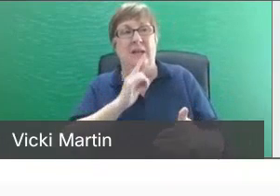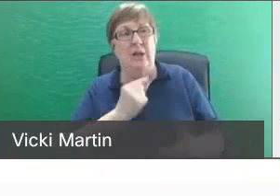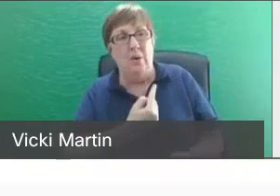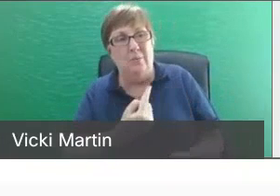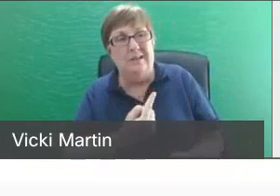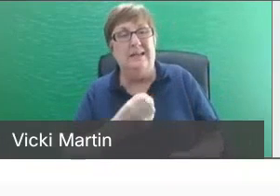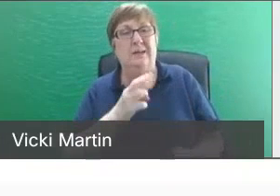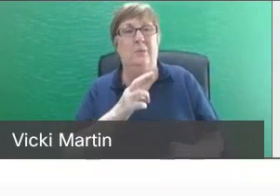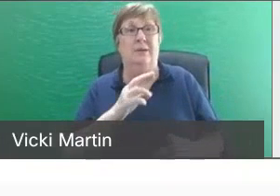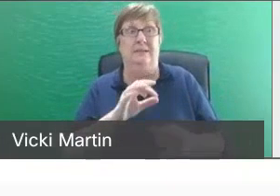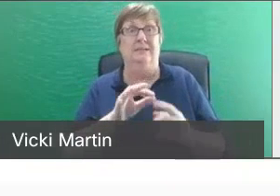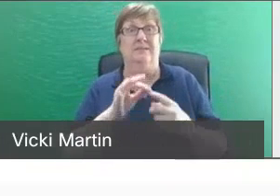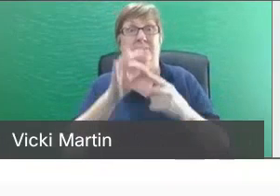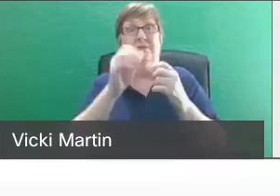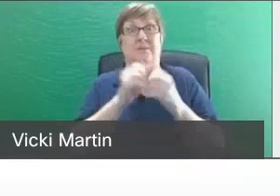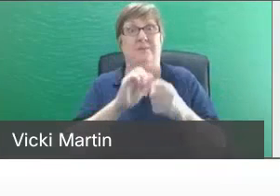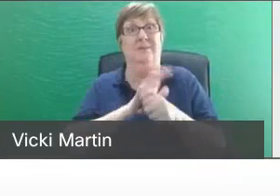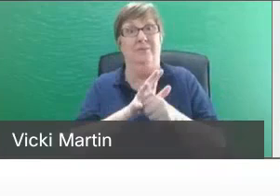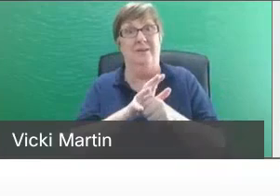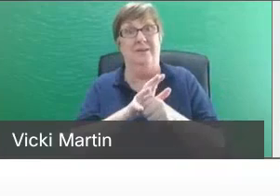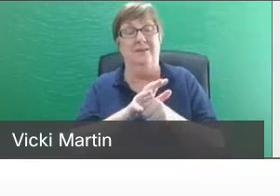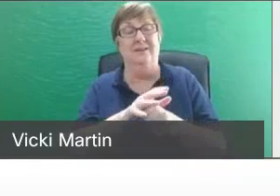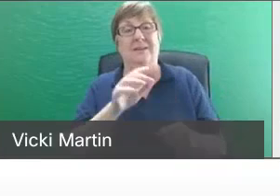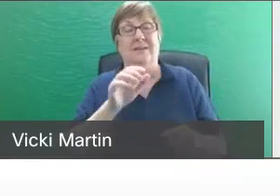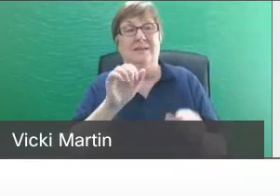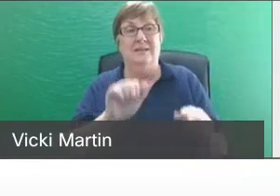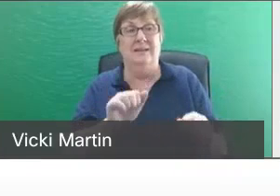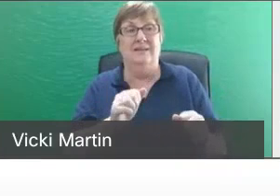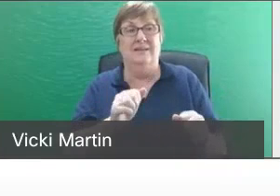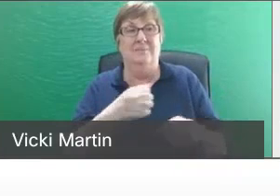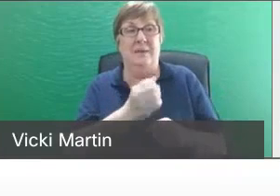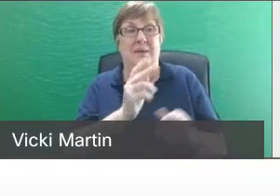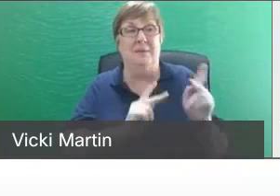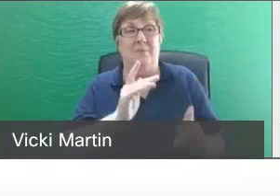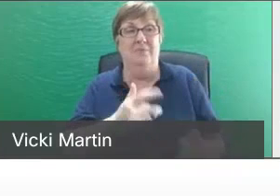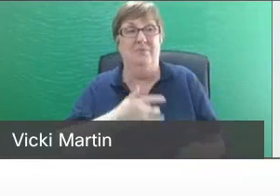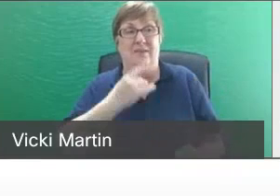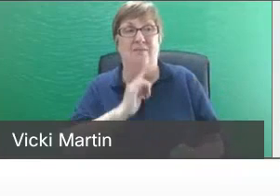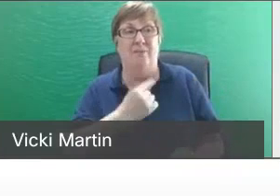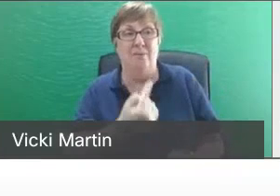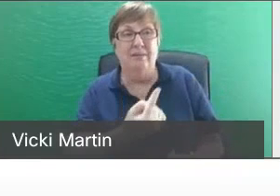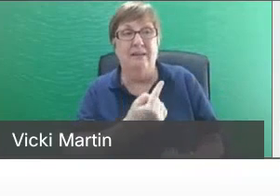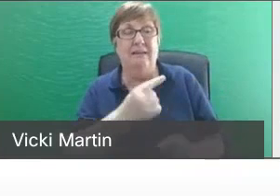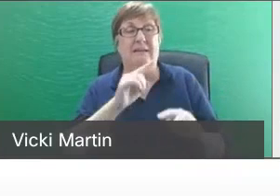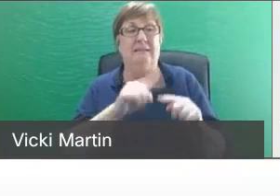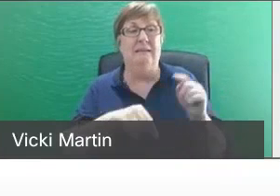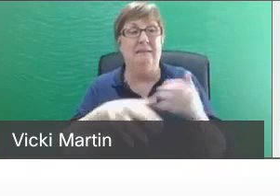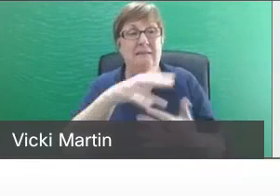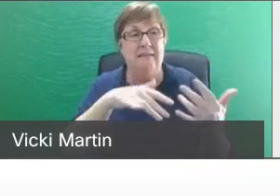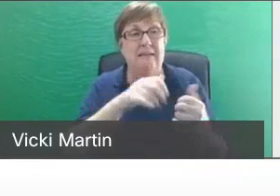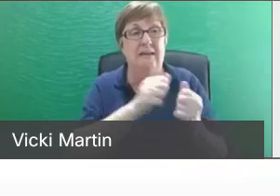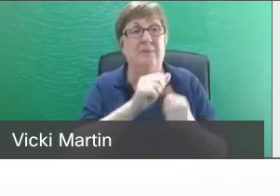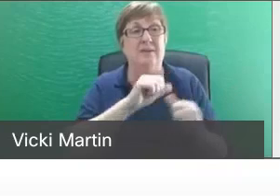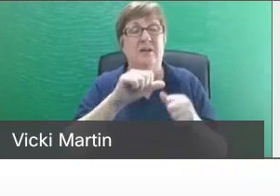increase seasonal depression. It could also just be how the weather changes. It gets a lot